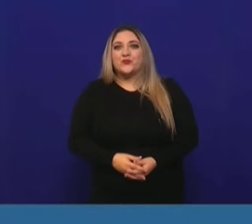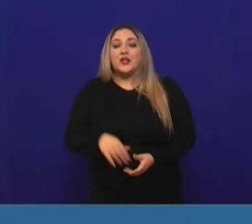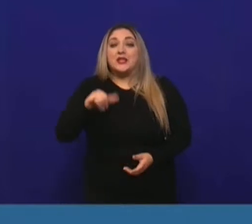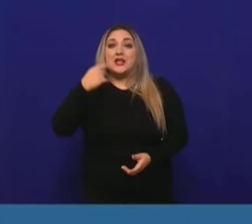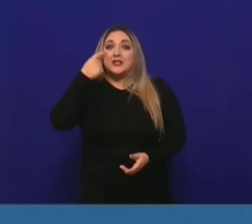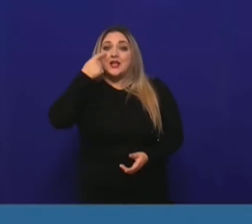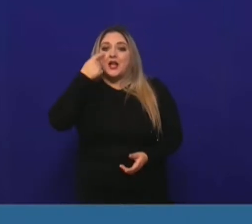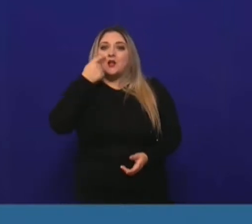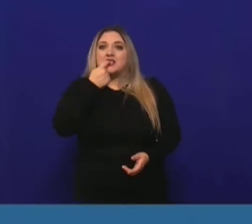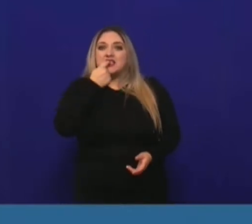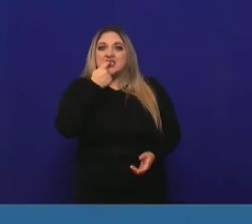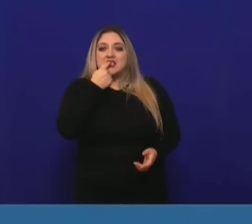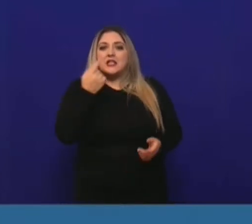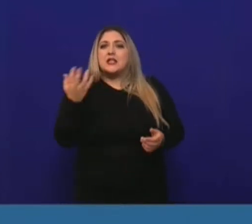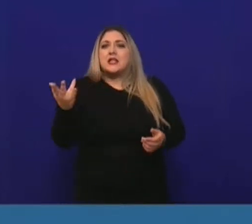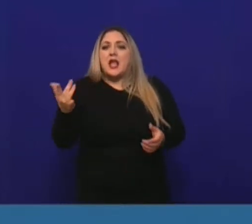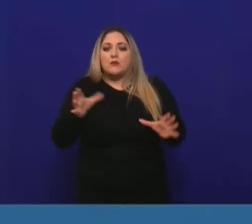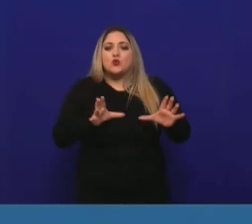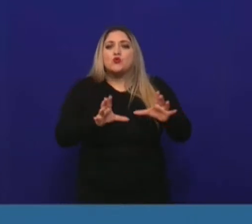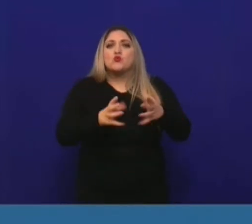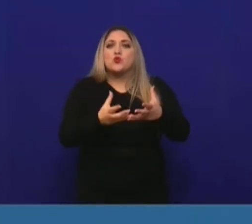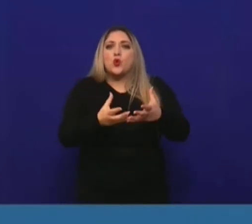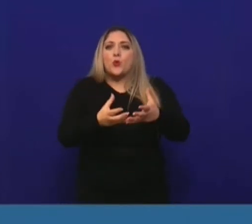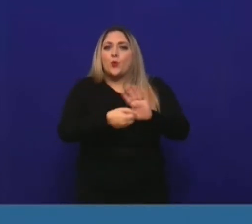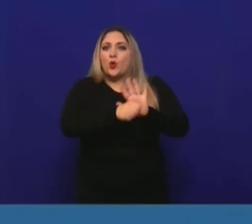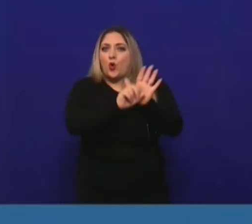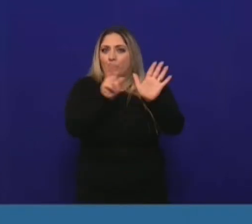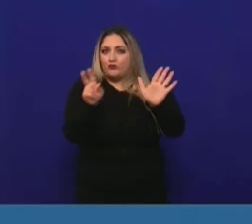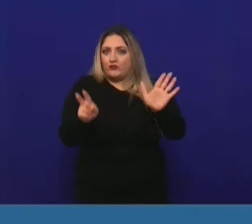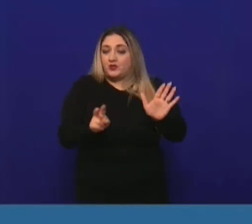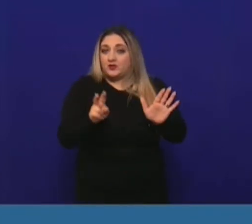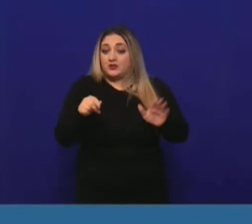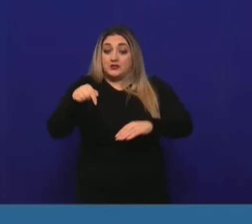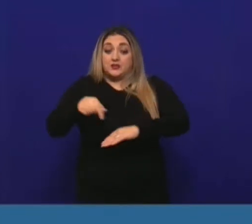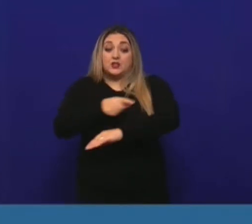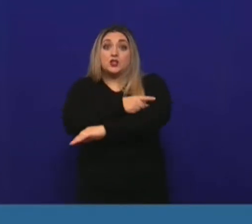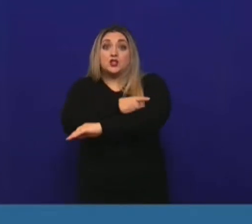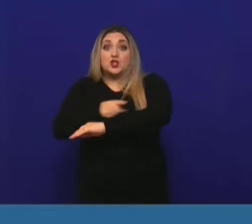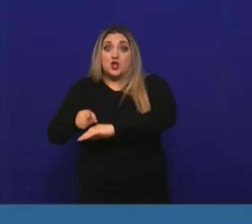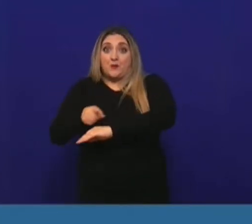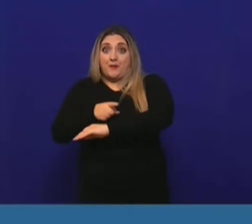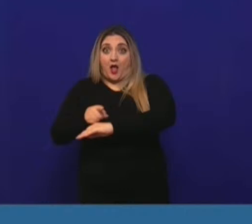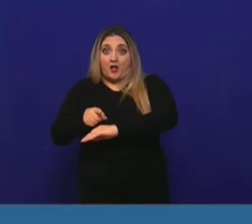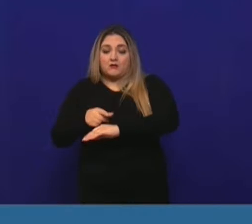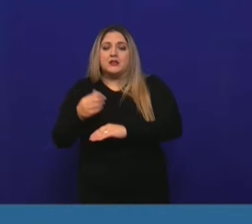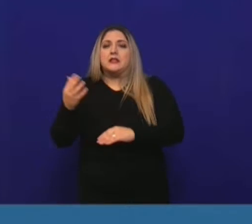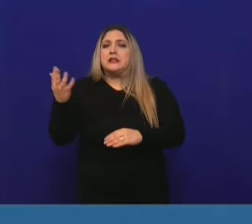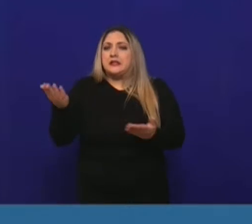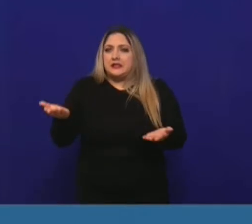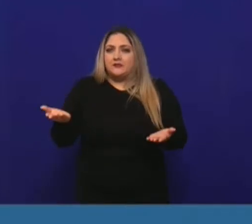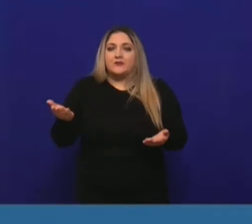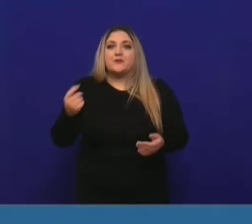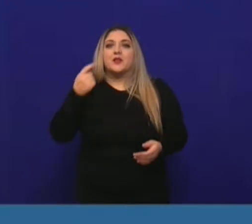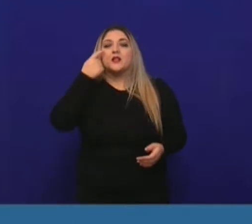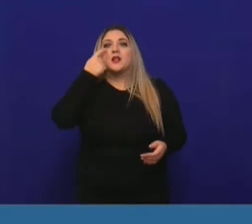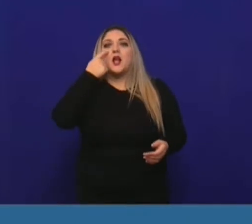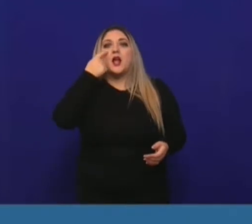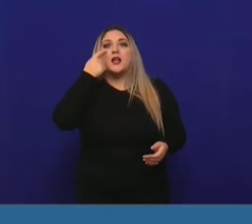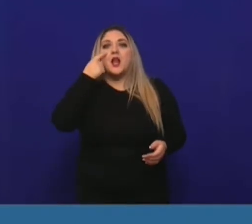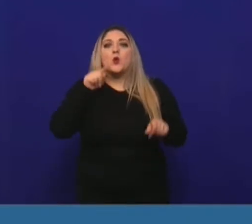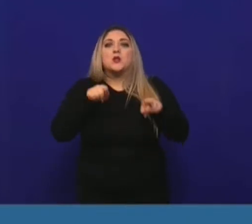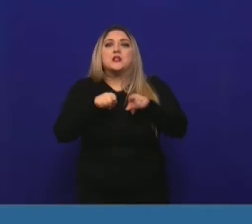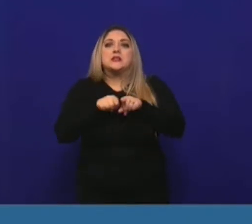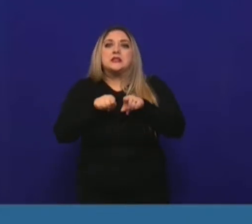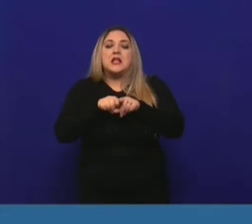x'kienu l-etajiet tal-gruppi ta' nies li ġew affettwati din l-aħħar ġimgħa minn l-aħħar bulettin mediku, qegħdin naraw li għajna b'dak